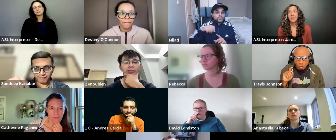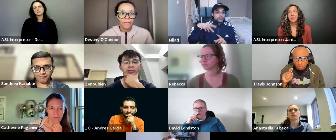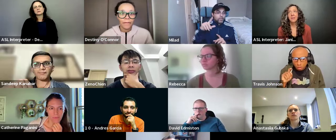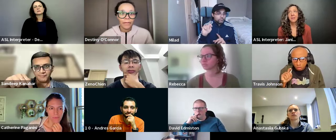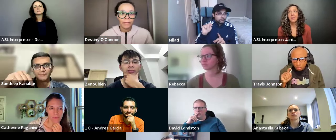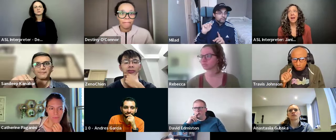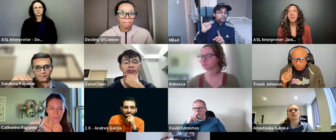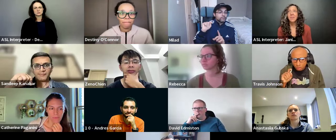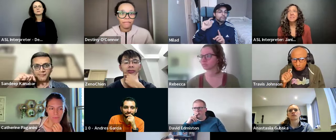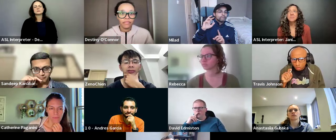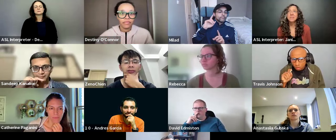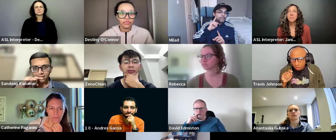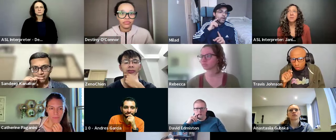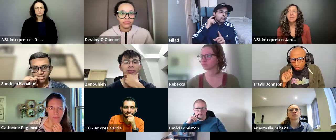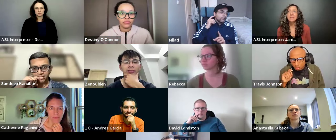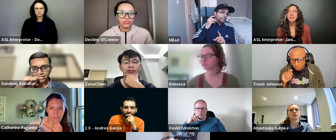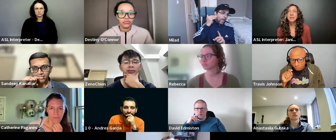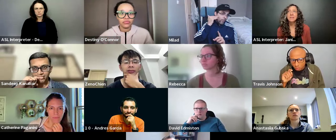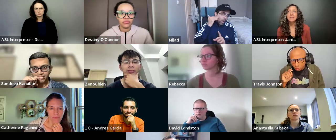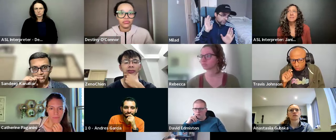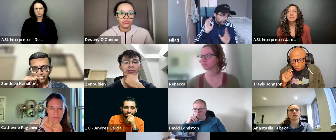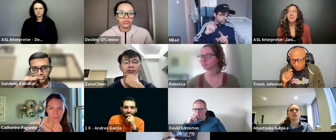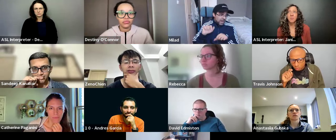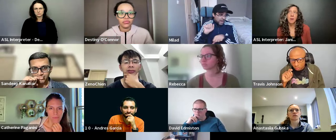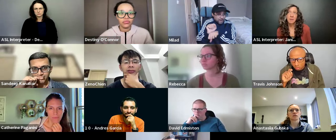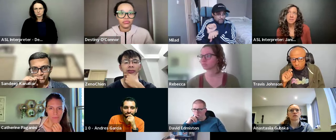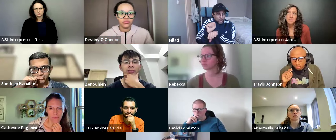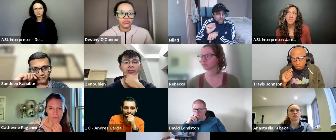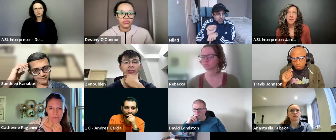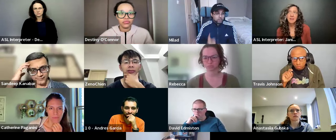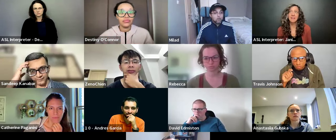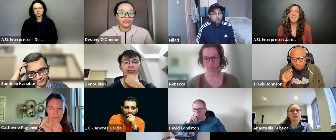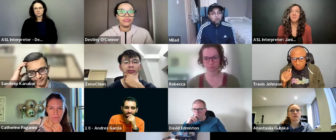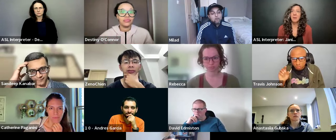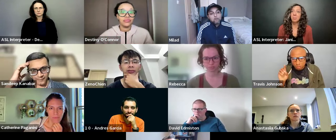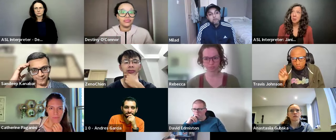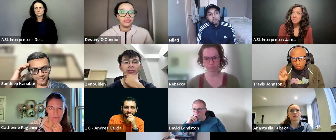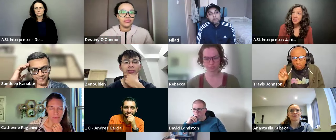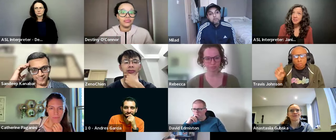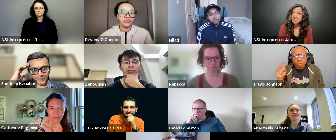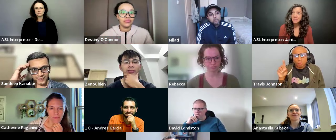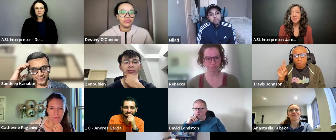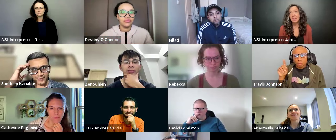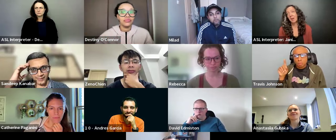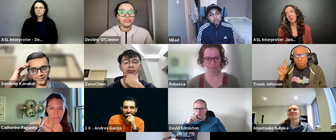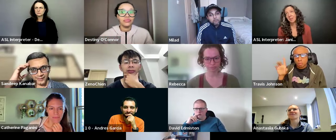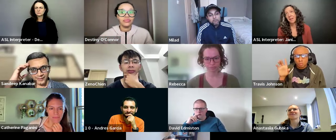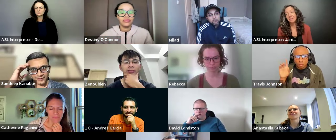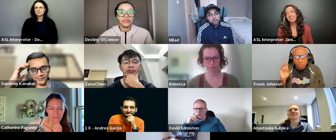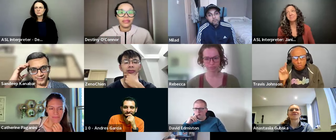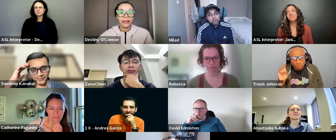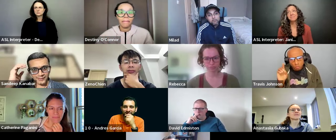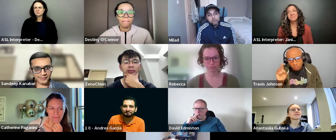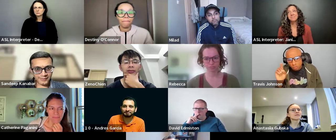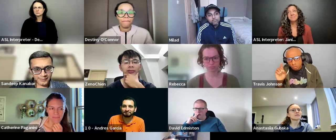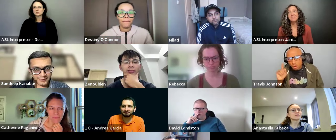saying. Huh. I know that September is a Deaf Awareness Month, but Deaf Employment Awareness Month, I have not heard of